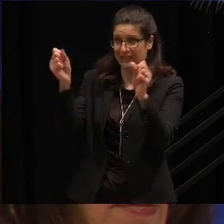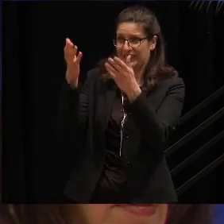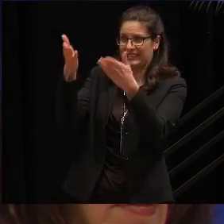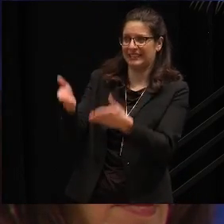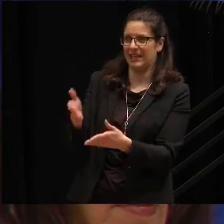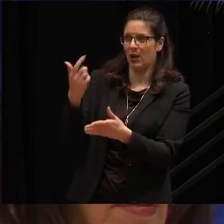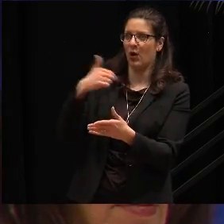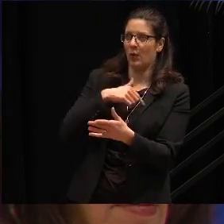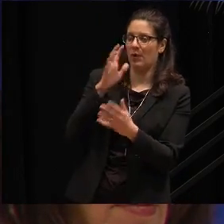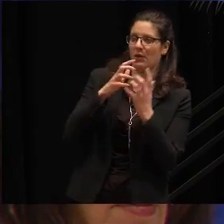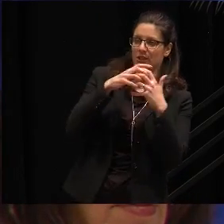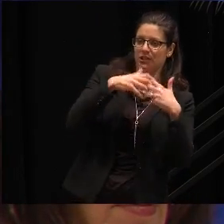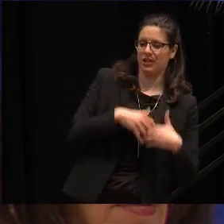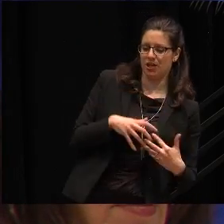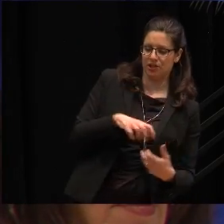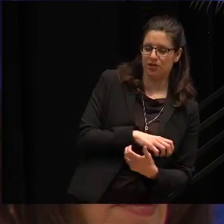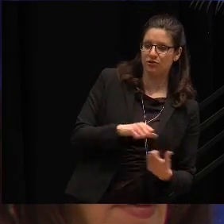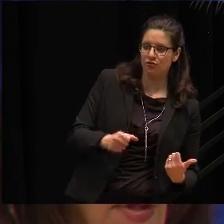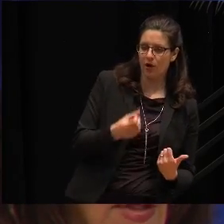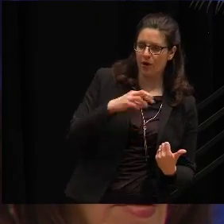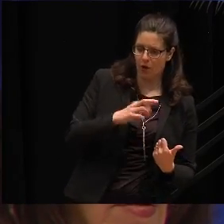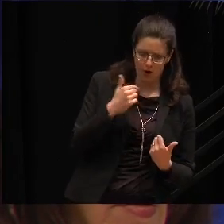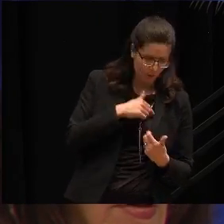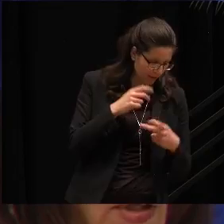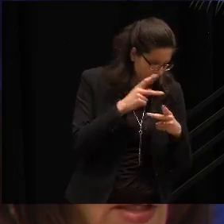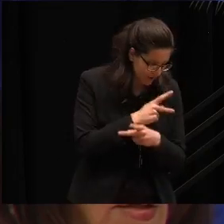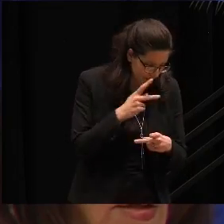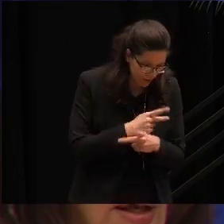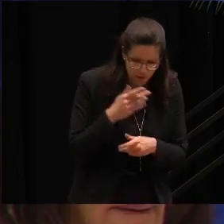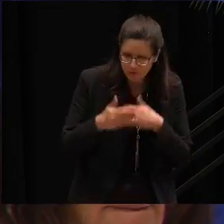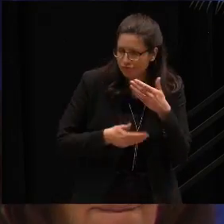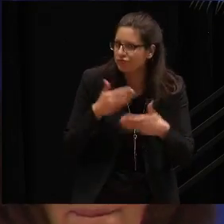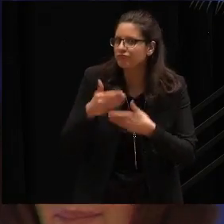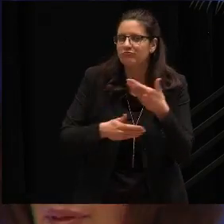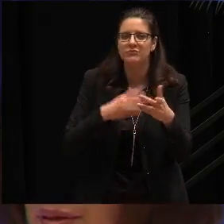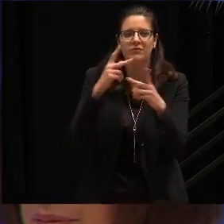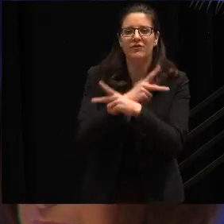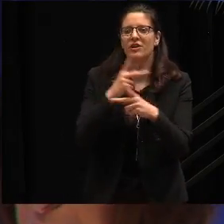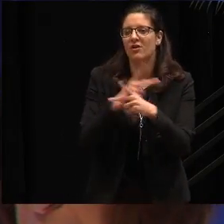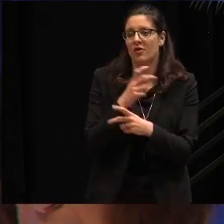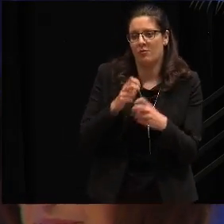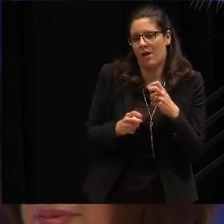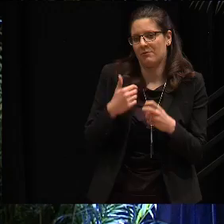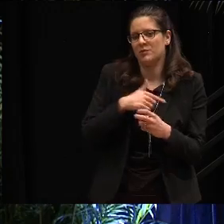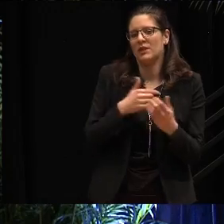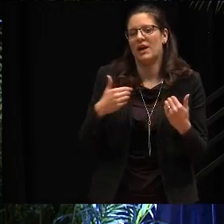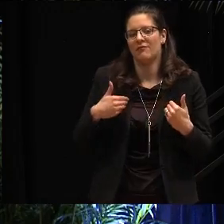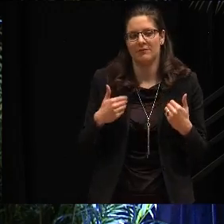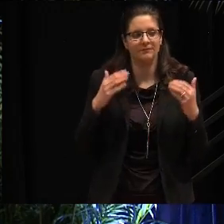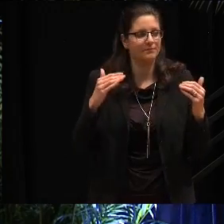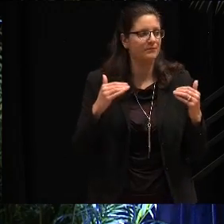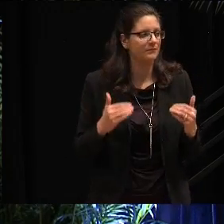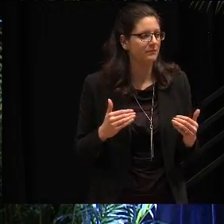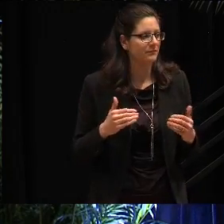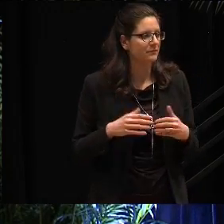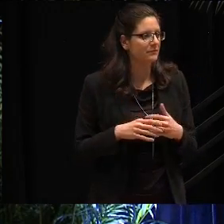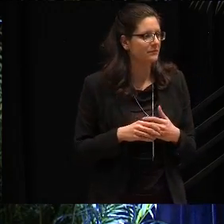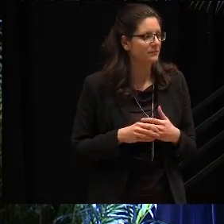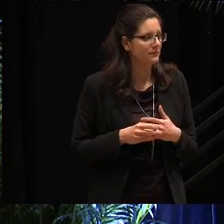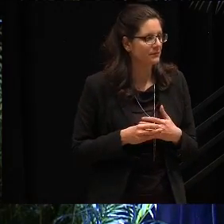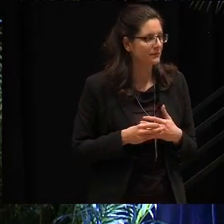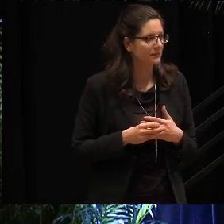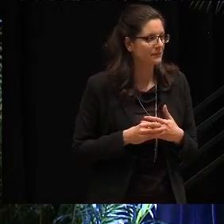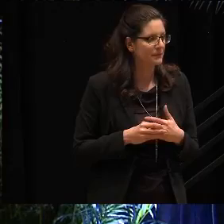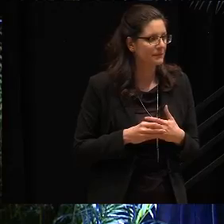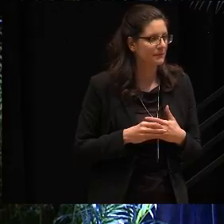make things worse, or whether we're going to find a way to work through the problems that we have. Yes. Hi, so